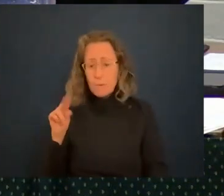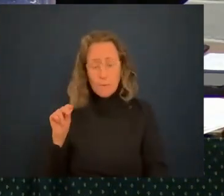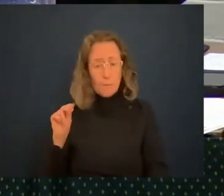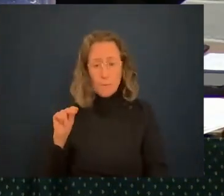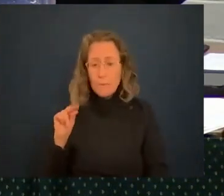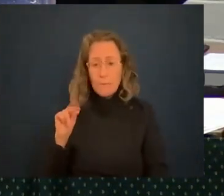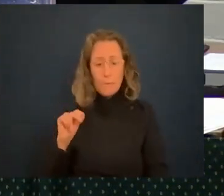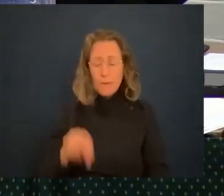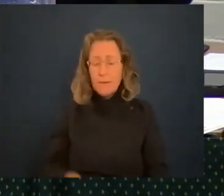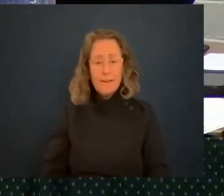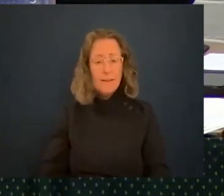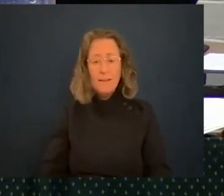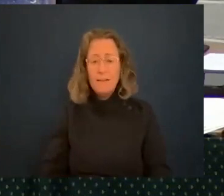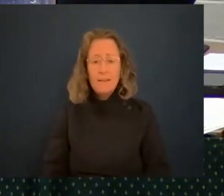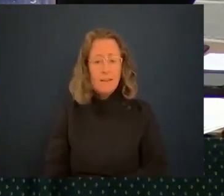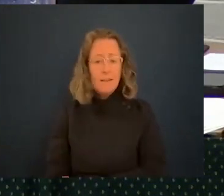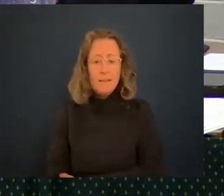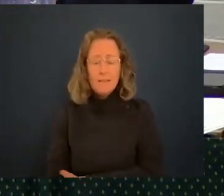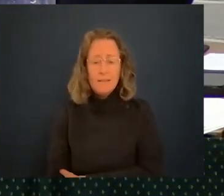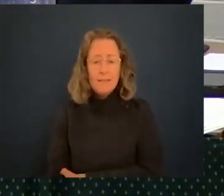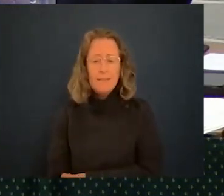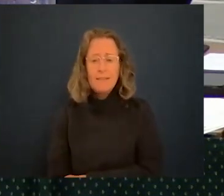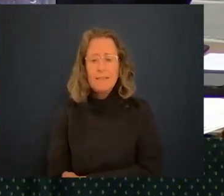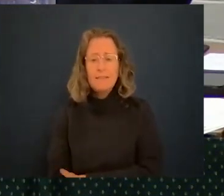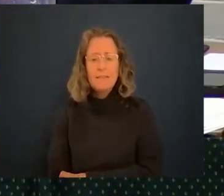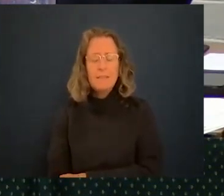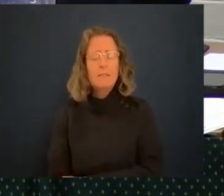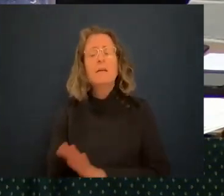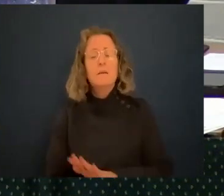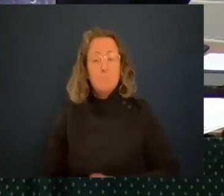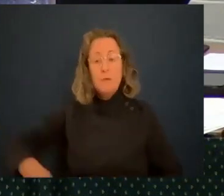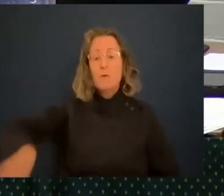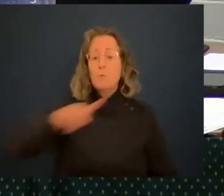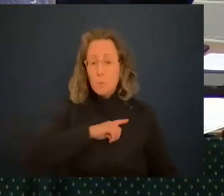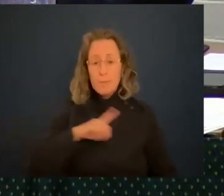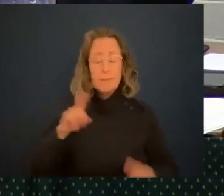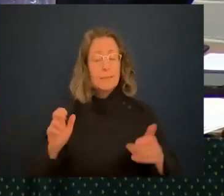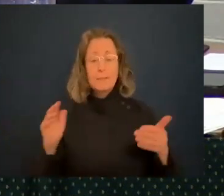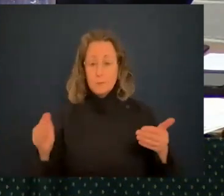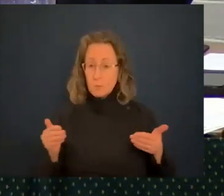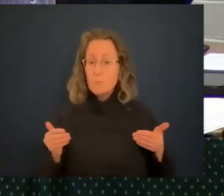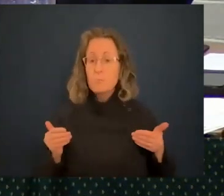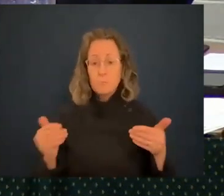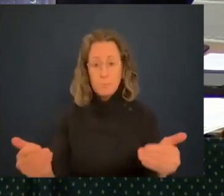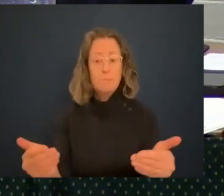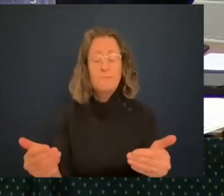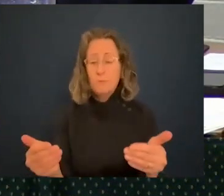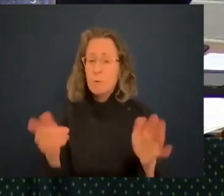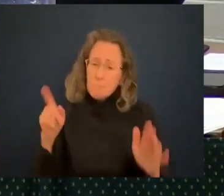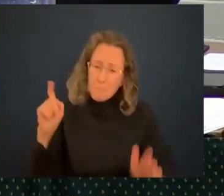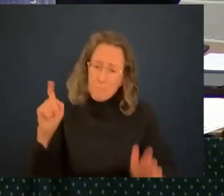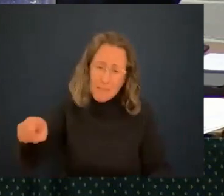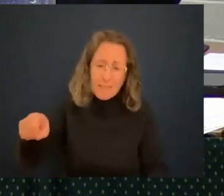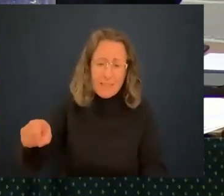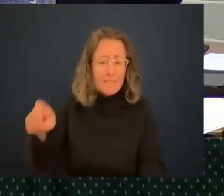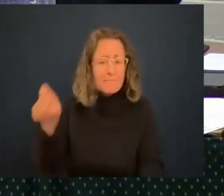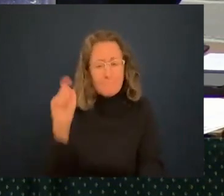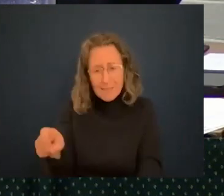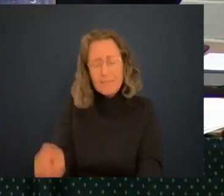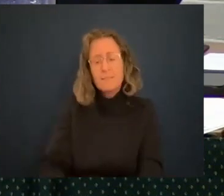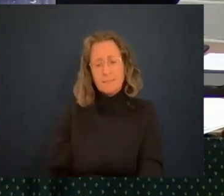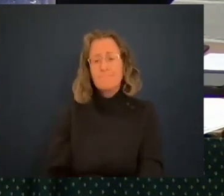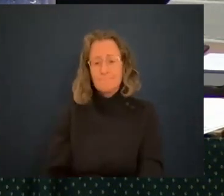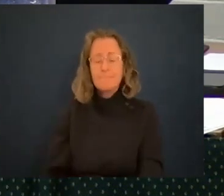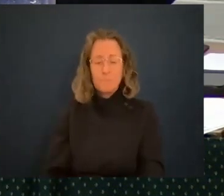here but we do need to decide to move forward with this in some kind of meaningful way and so I would like to